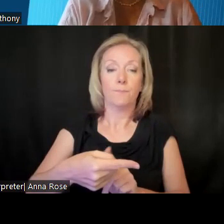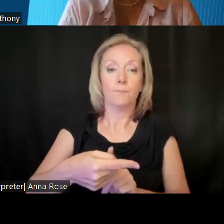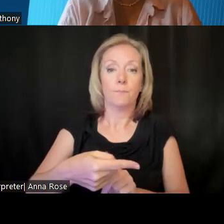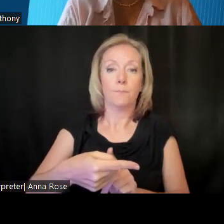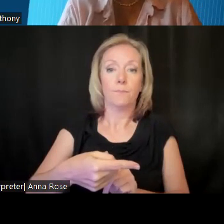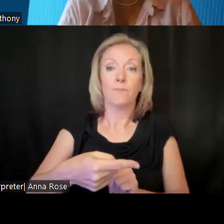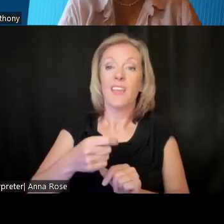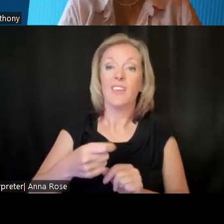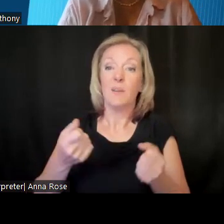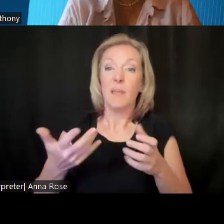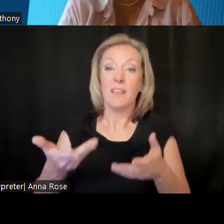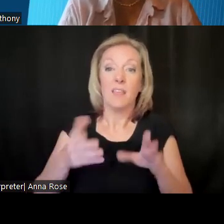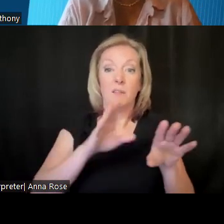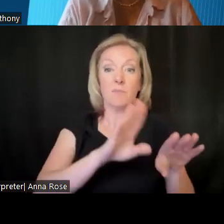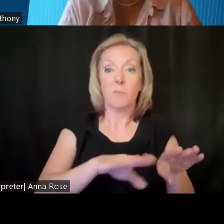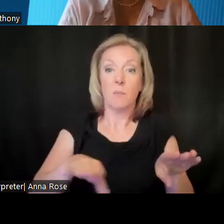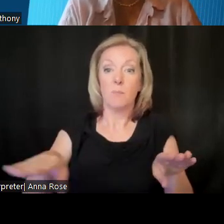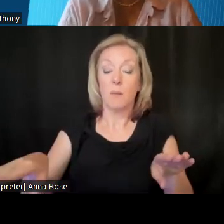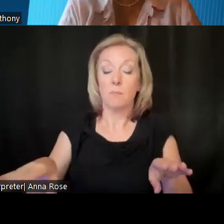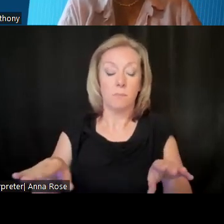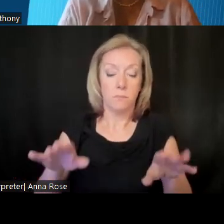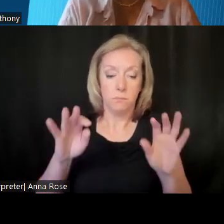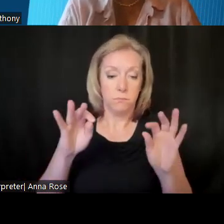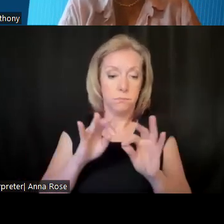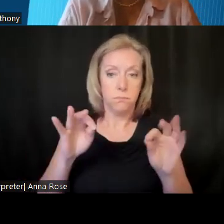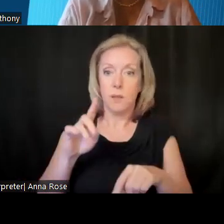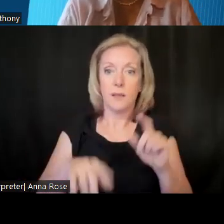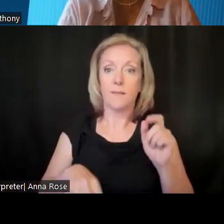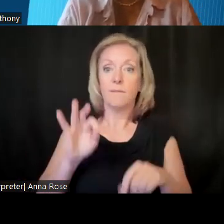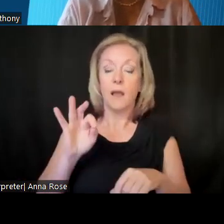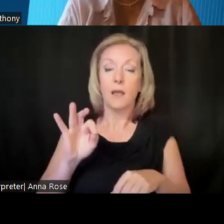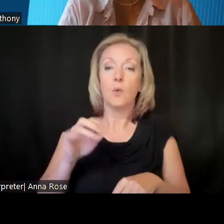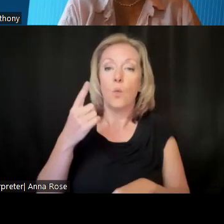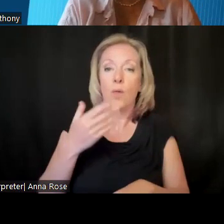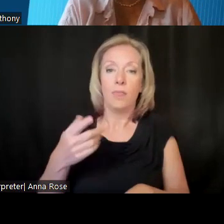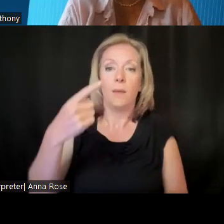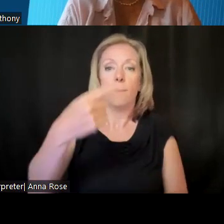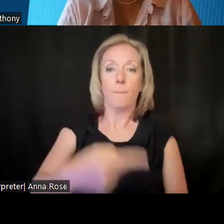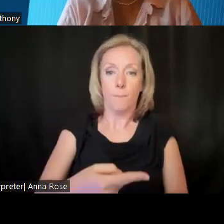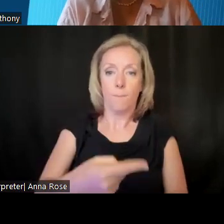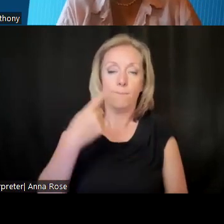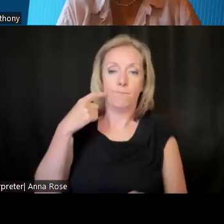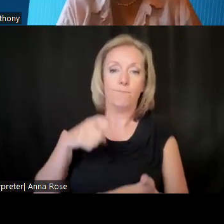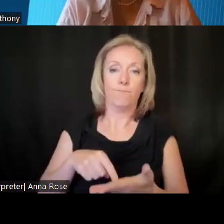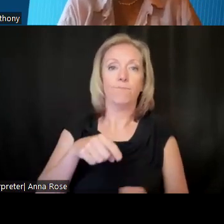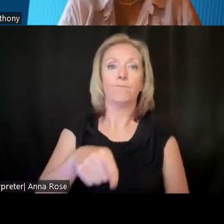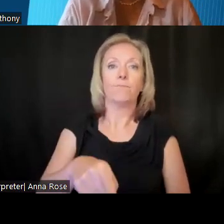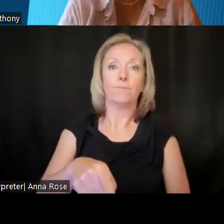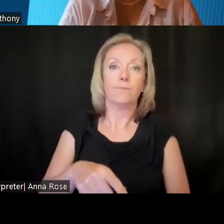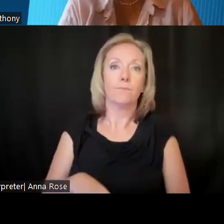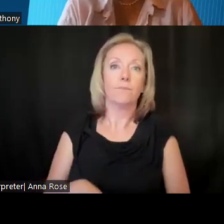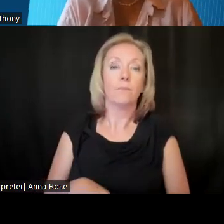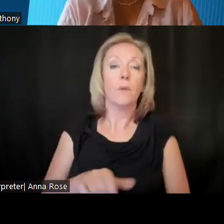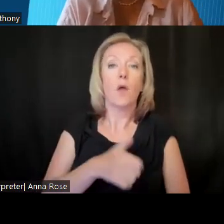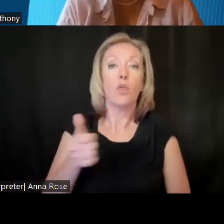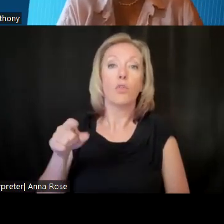put a lot of stuff on that high chair, he's not going to find his red spoon. So we give him one thing. We see a little guy in a